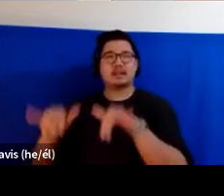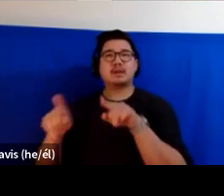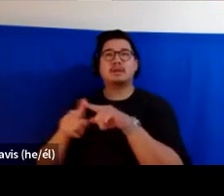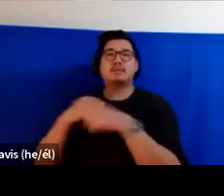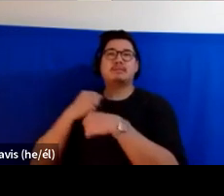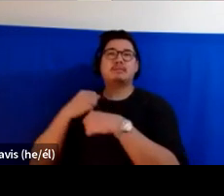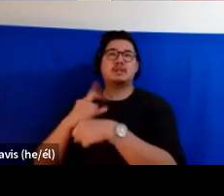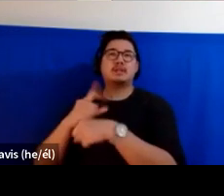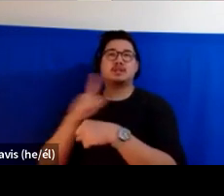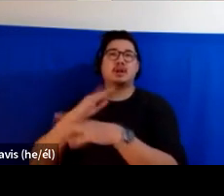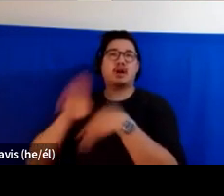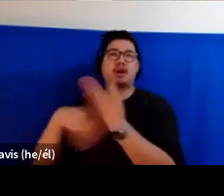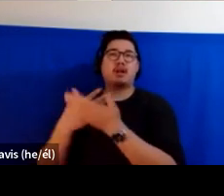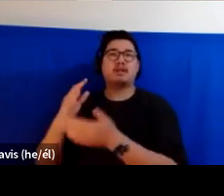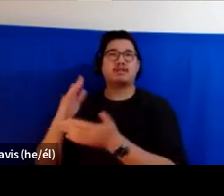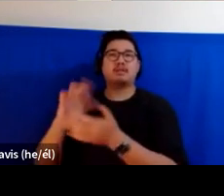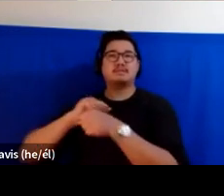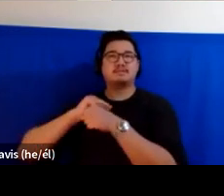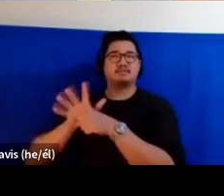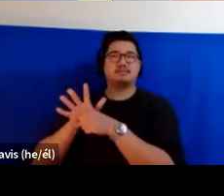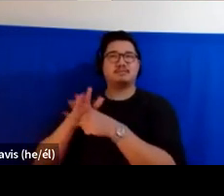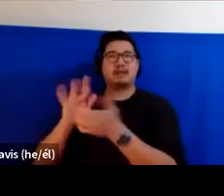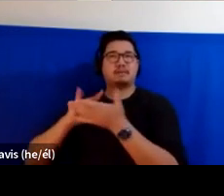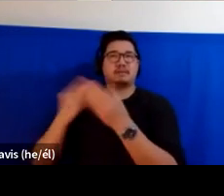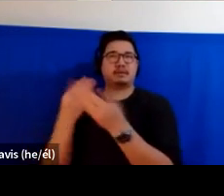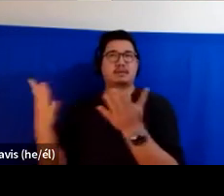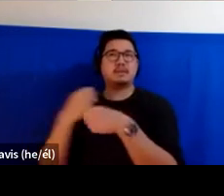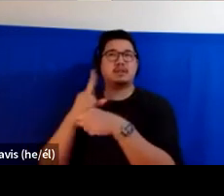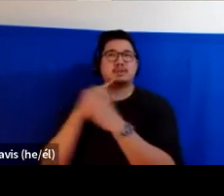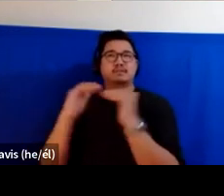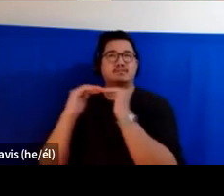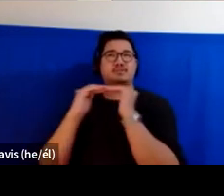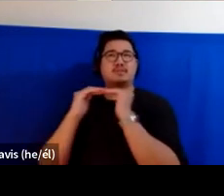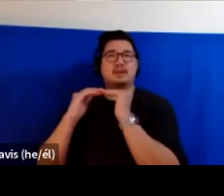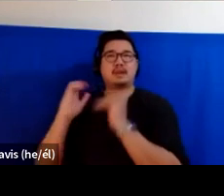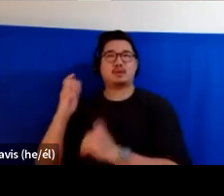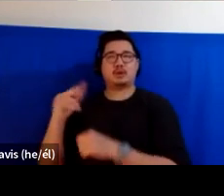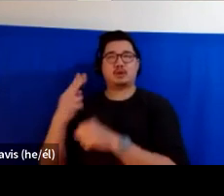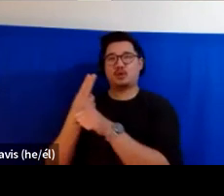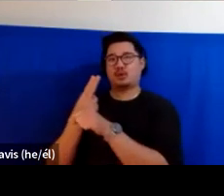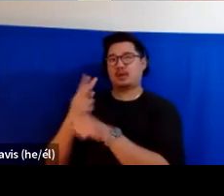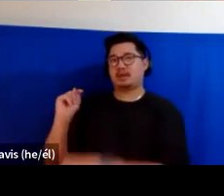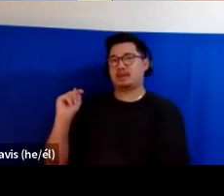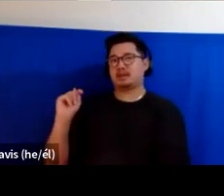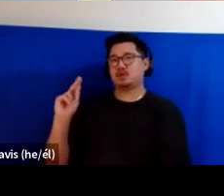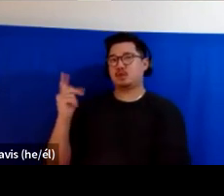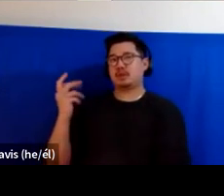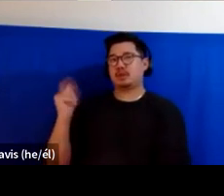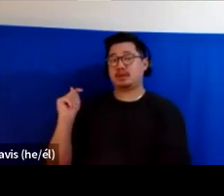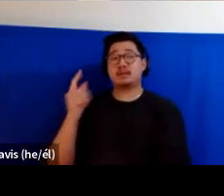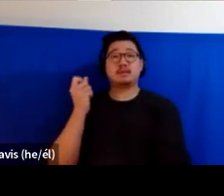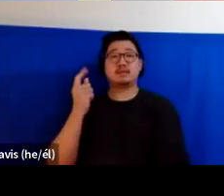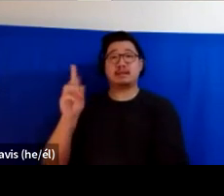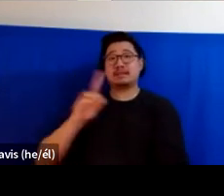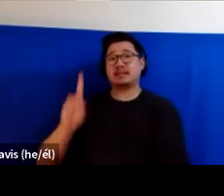mitigation efforts to ensure racial equity using the bps racial equity planning toolkit the managing dorchester and roxbury neighborhoods